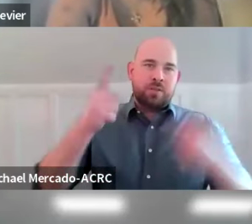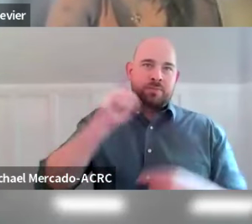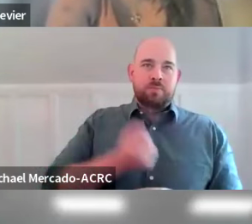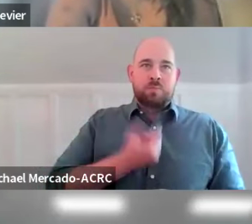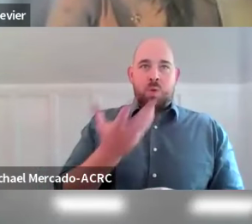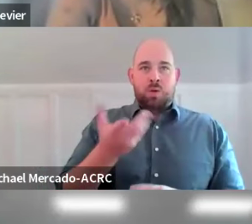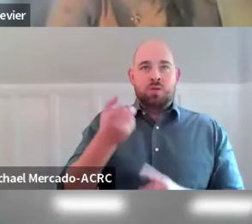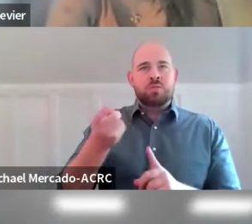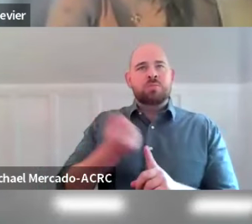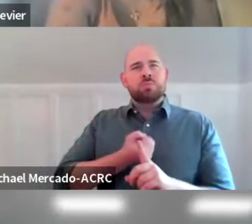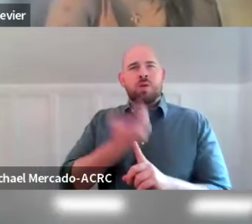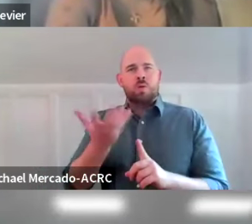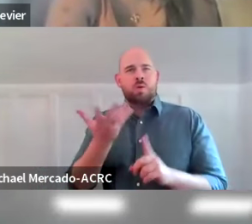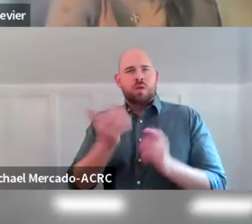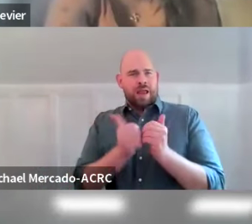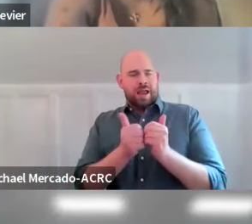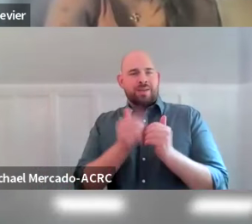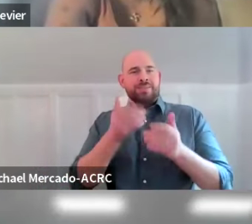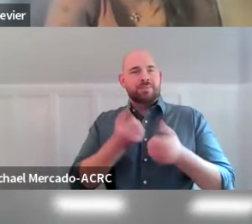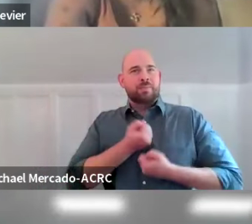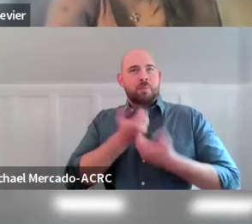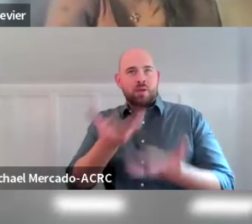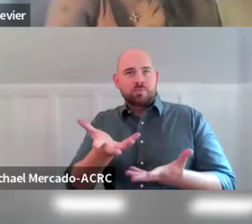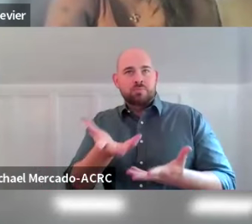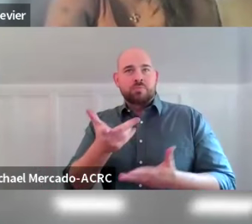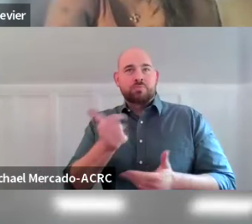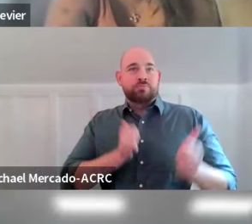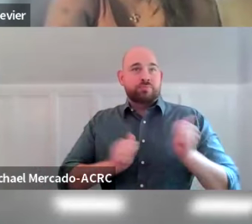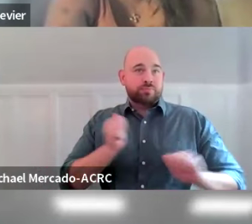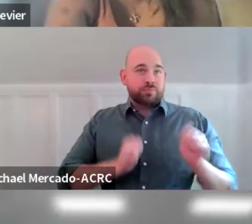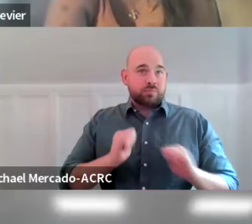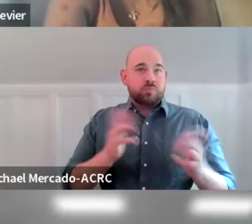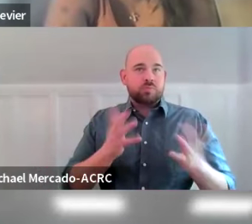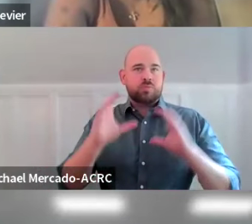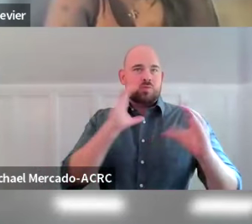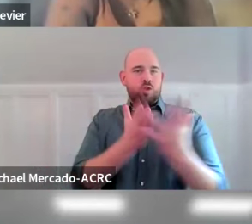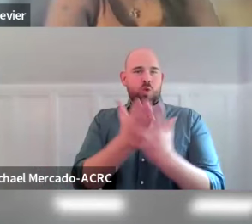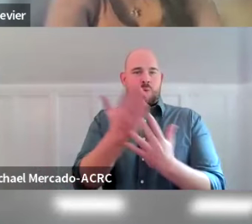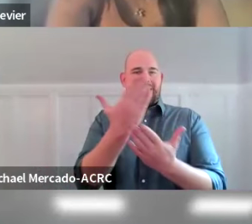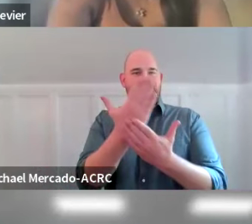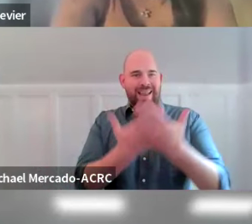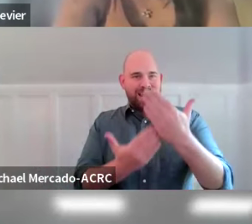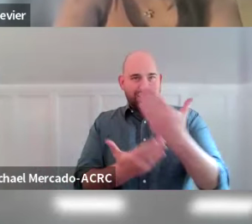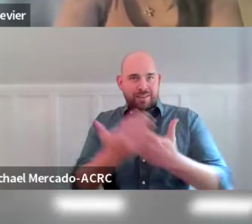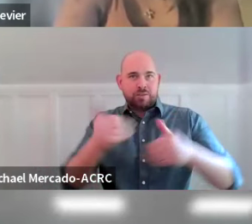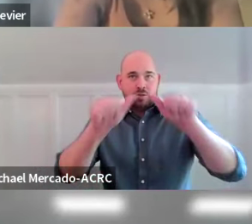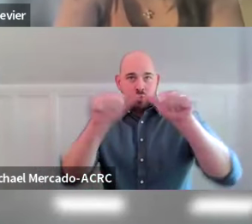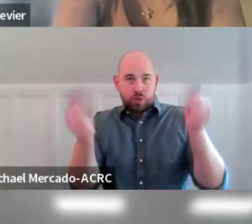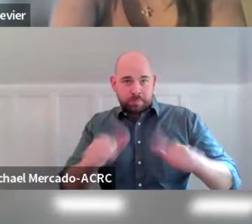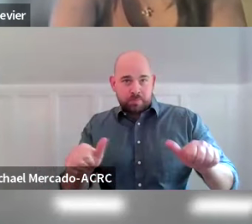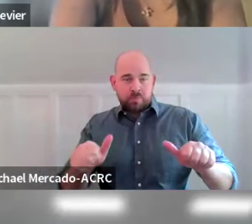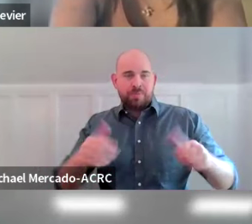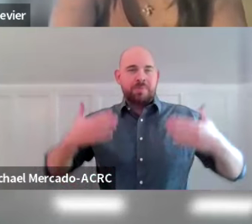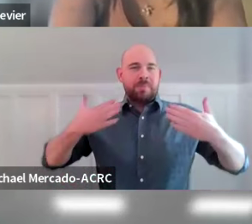So that's a beautiful example, a very famous deaf poet. So it's very expressive, it's